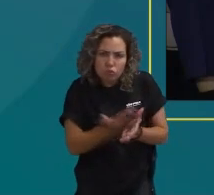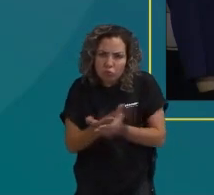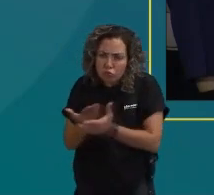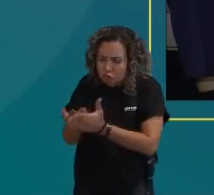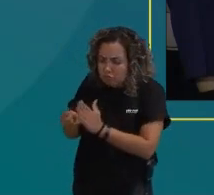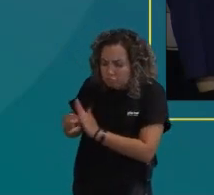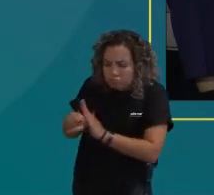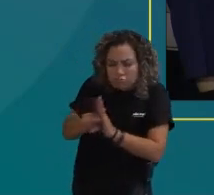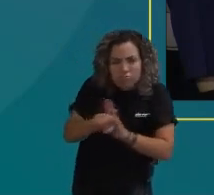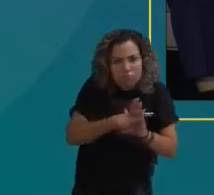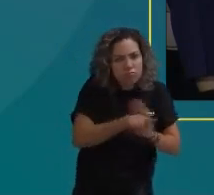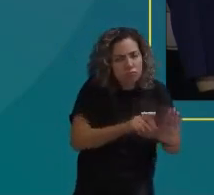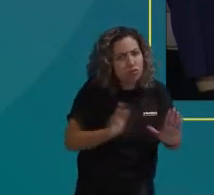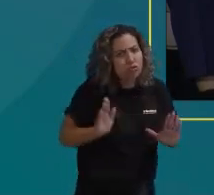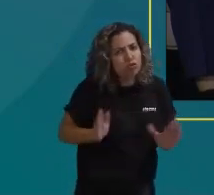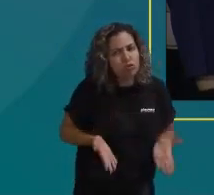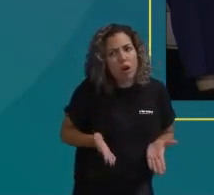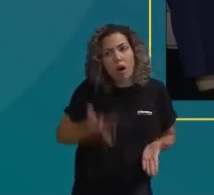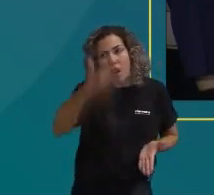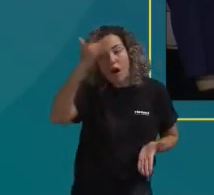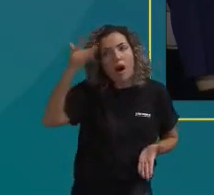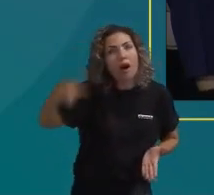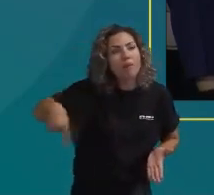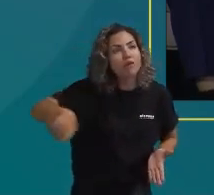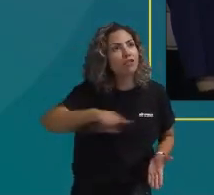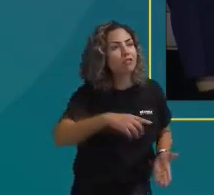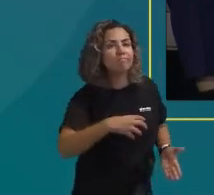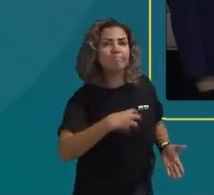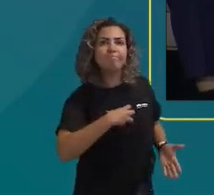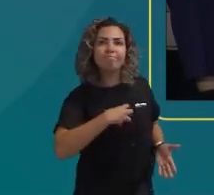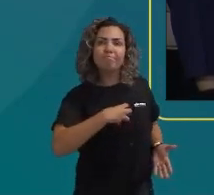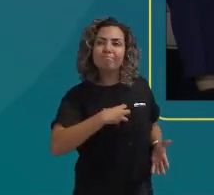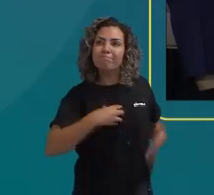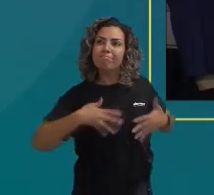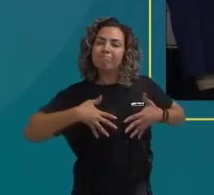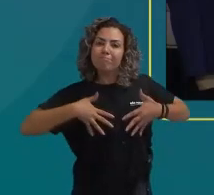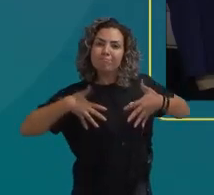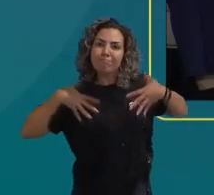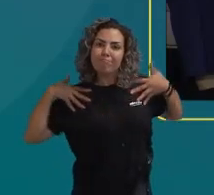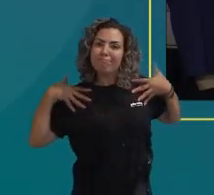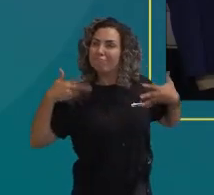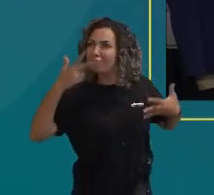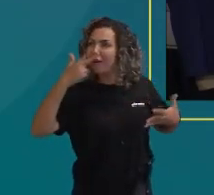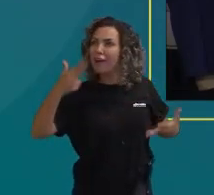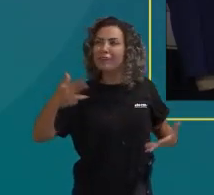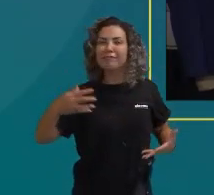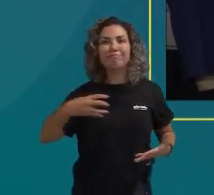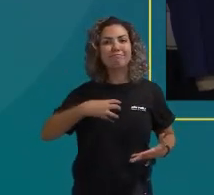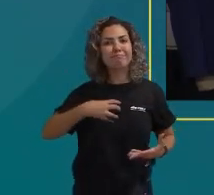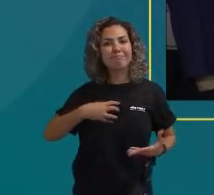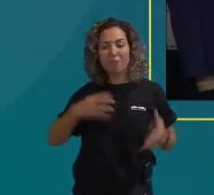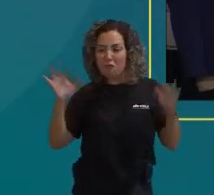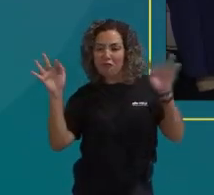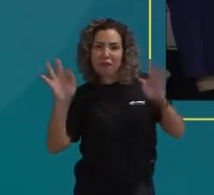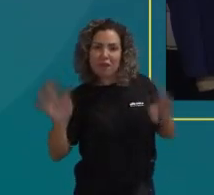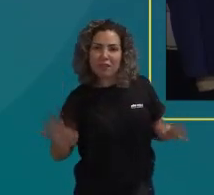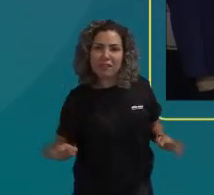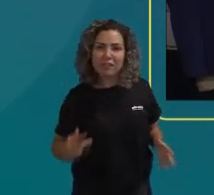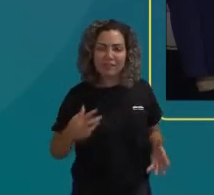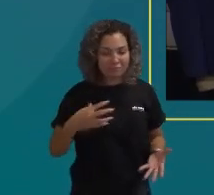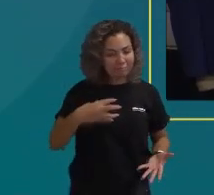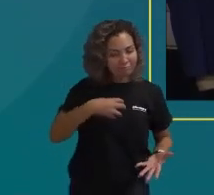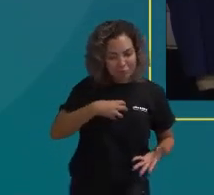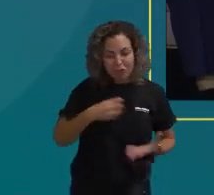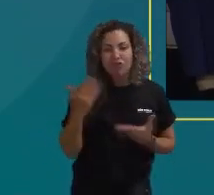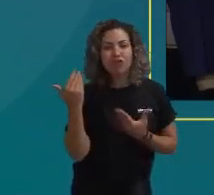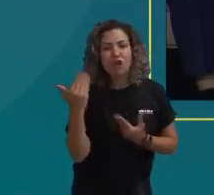felt richer, they felt more happy and younger by having a better biodiversity. In